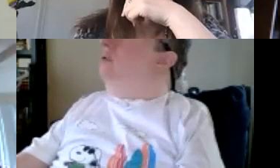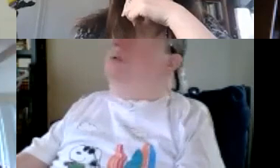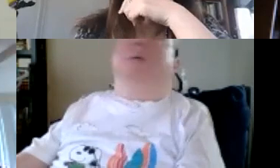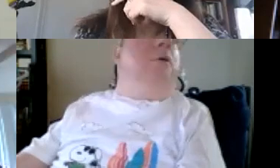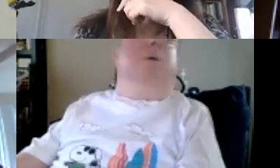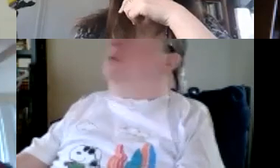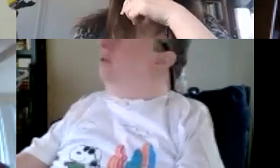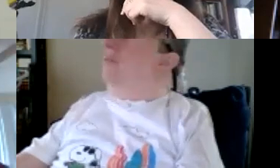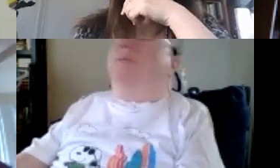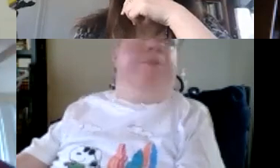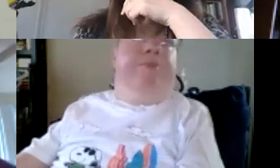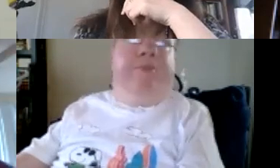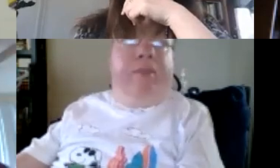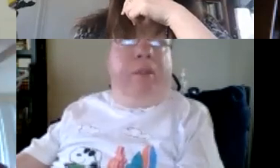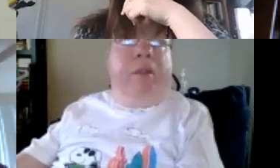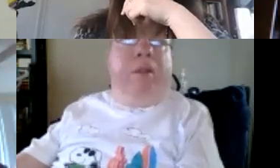hand raised.